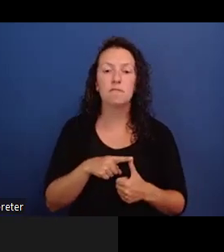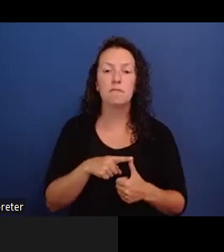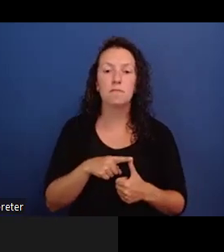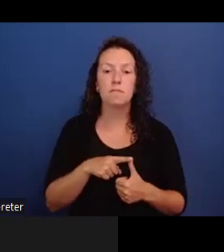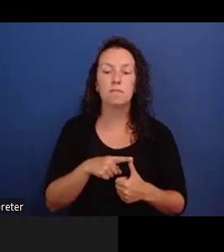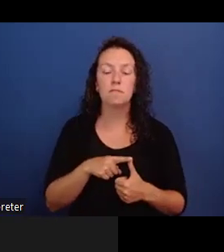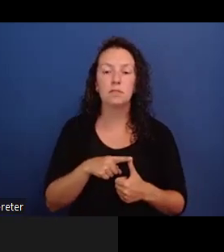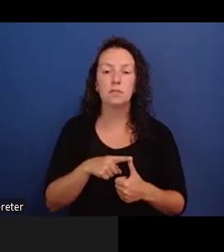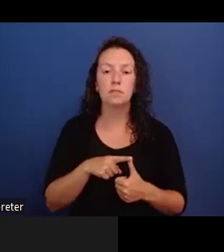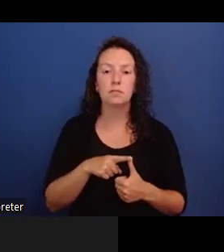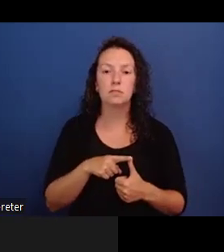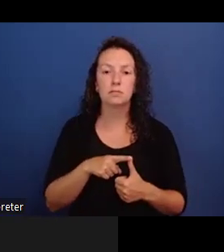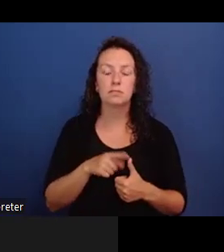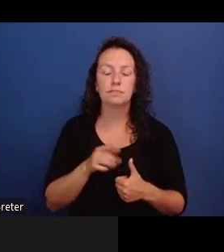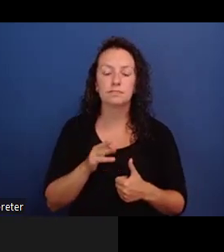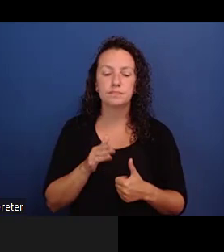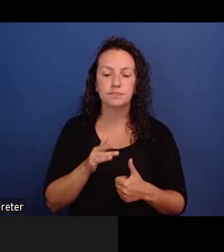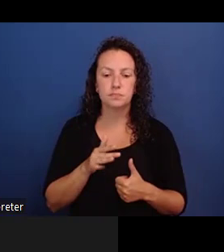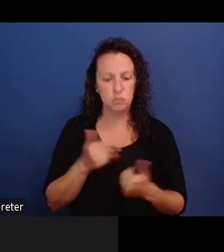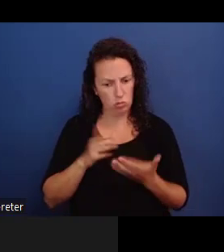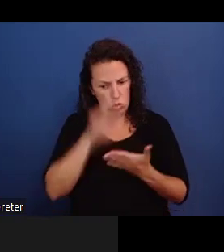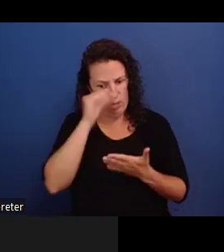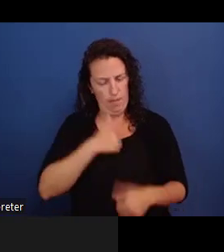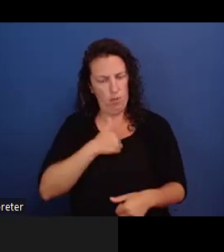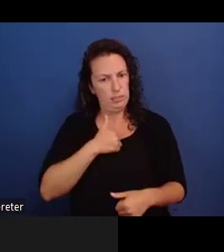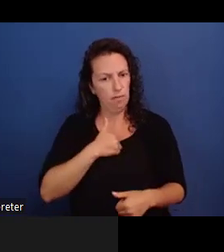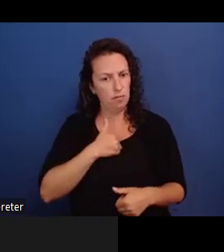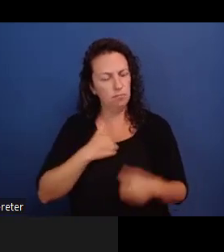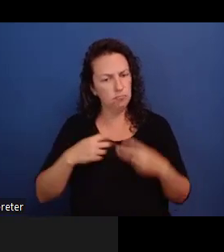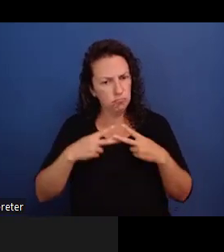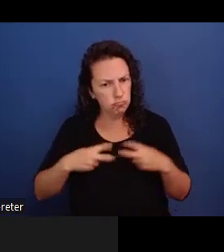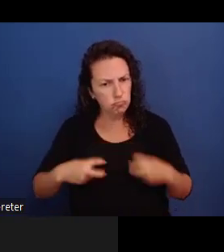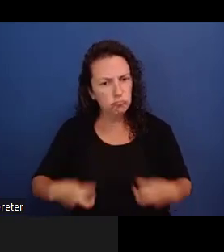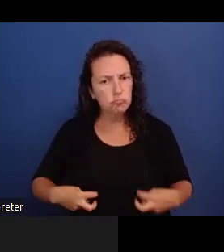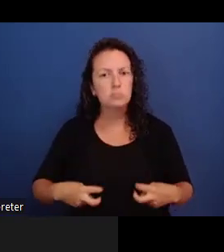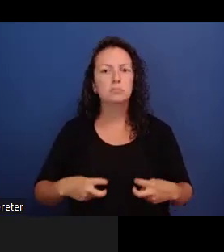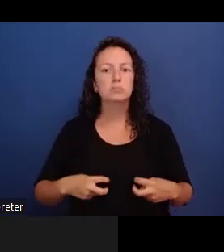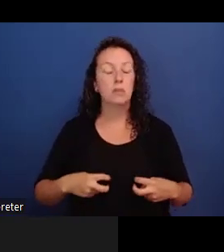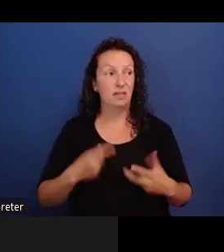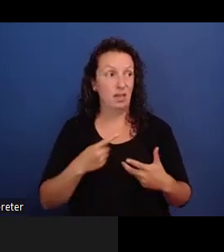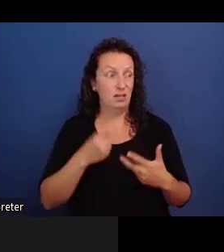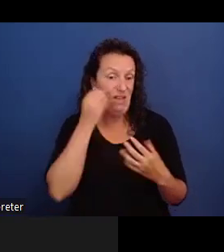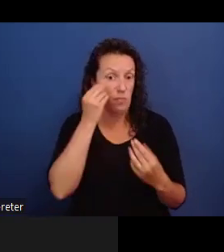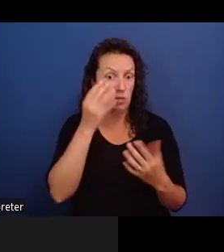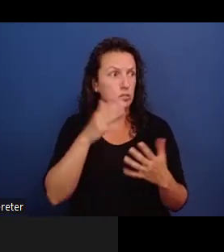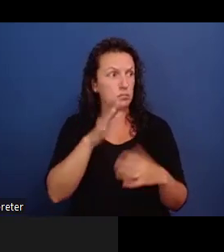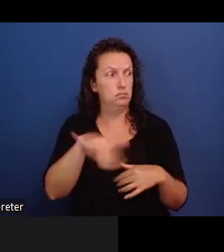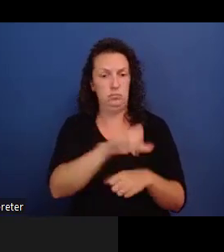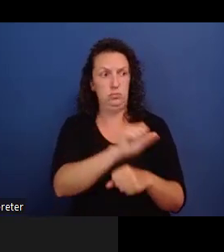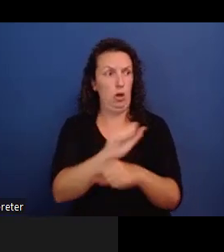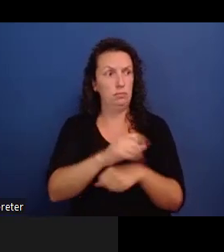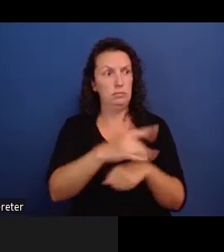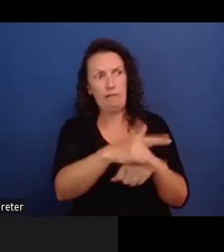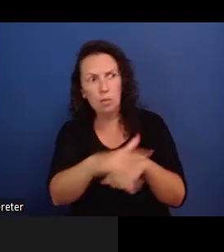knowing information about yourself as well as the job market,